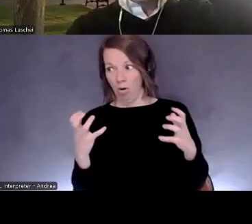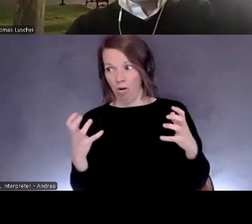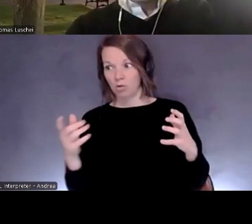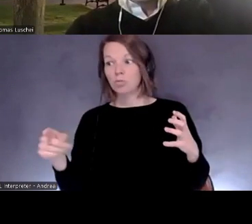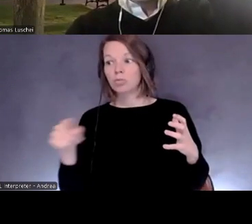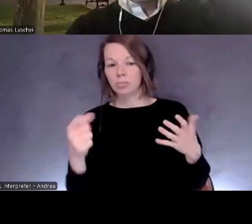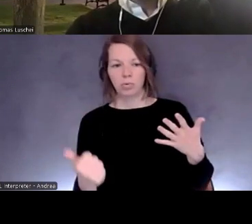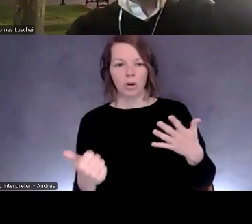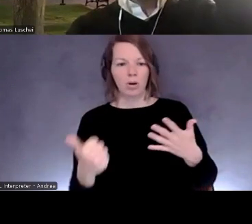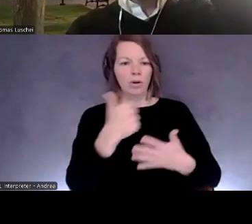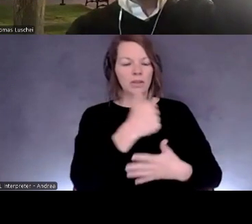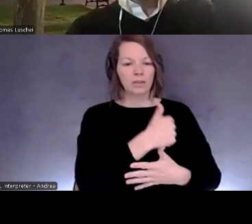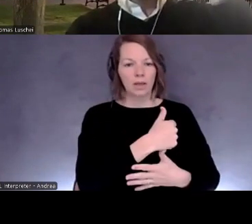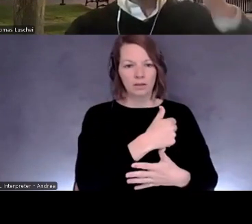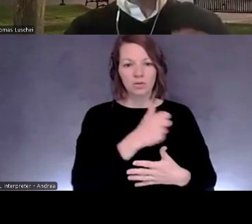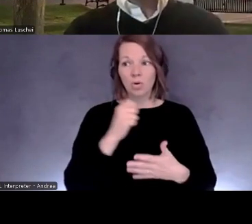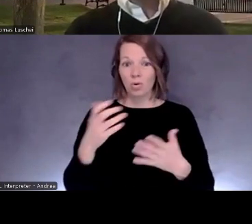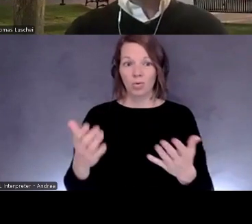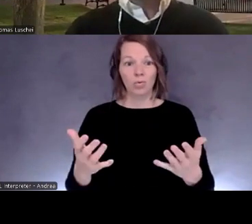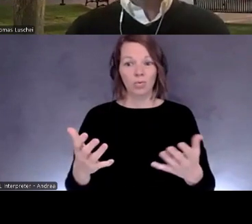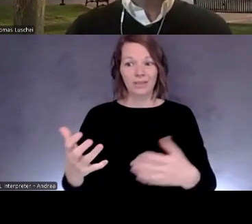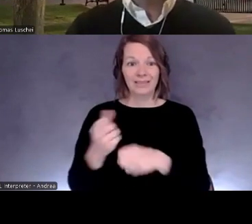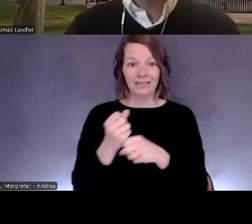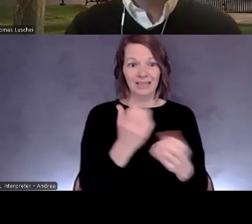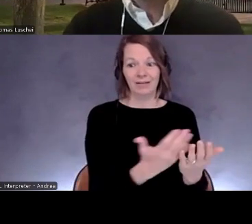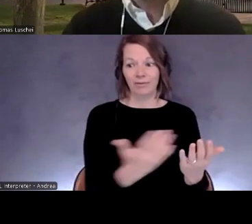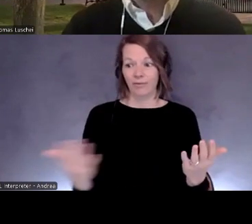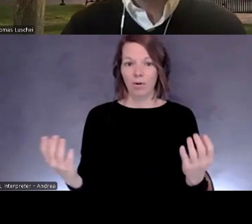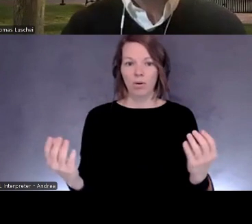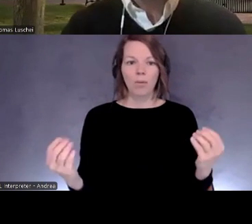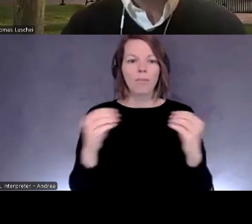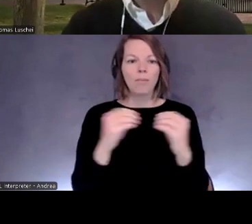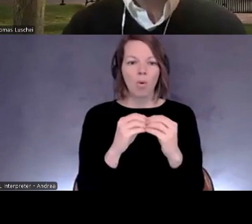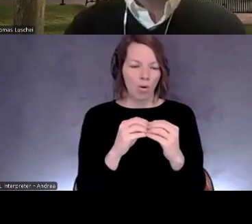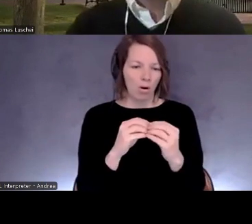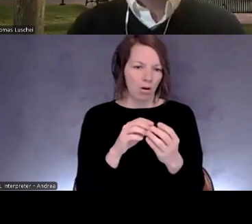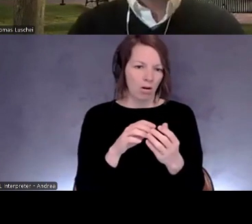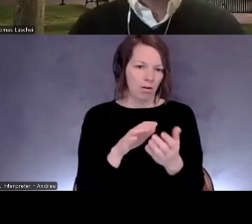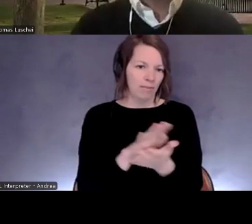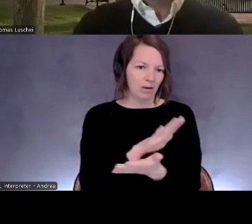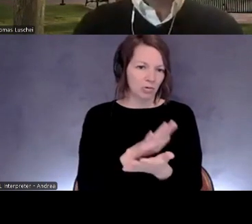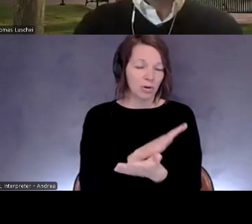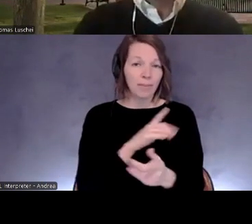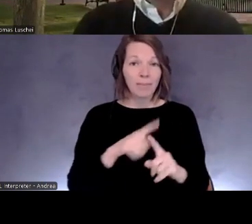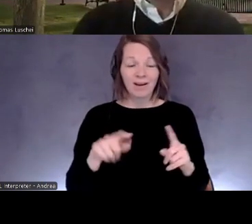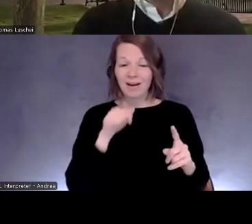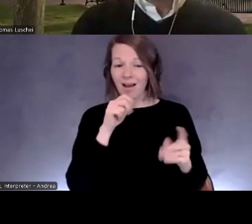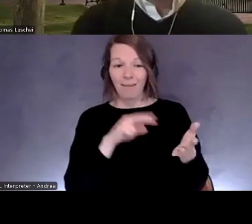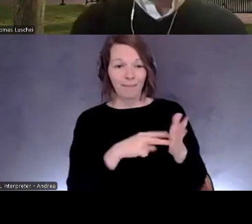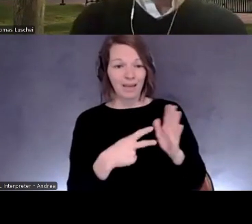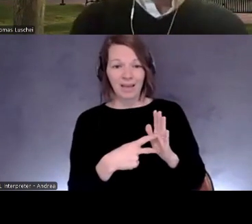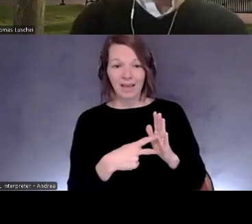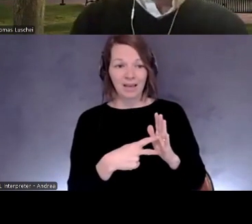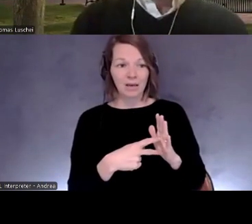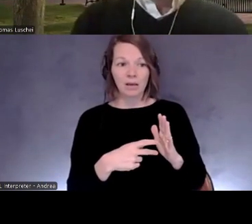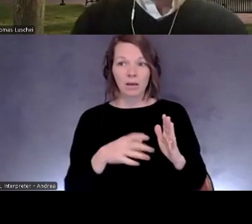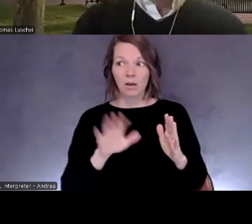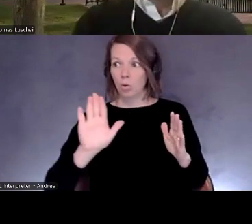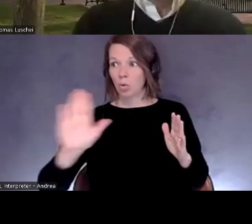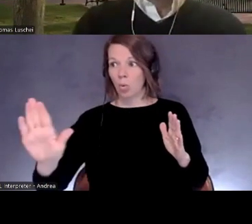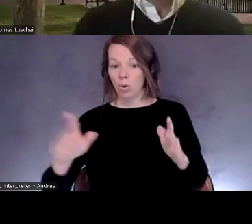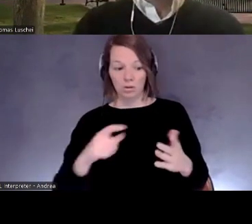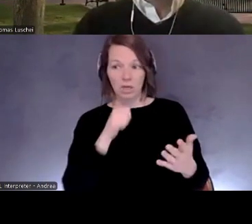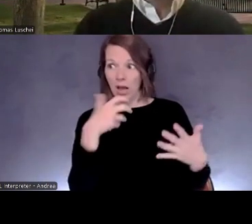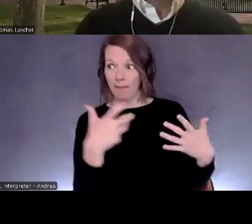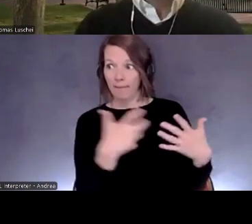we we would like to receive more manuscript. But that doesn't mean that we will not consider any other topic.